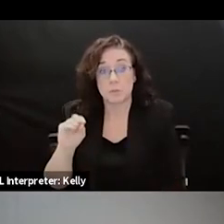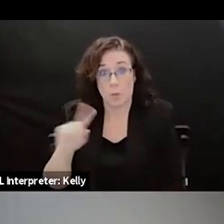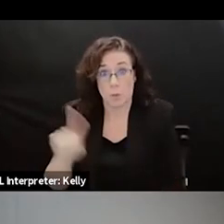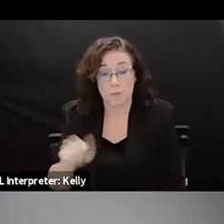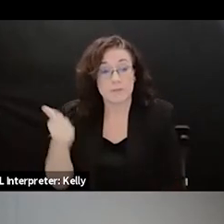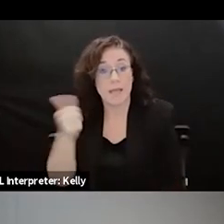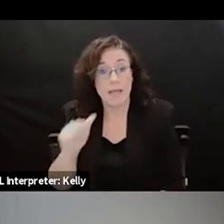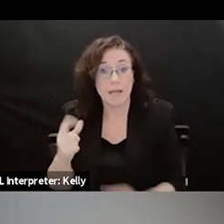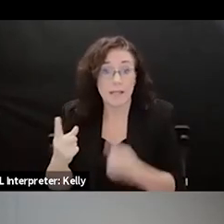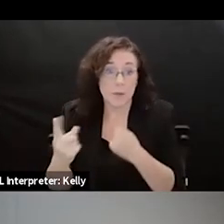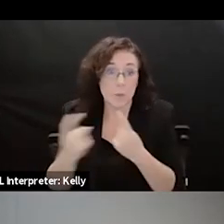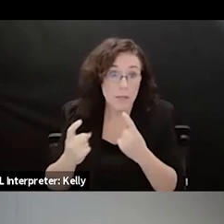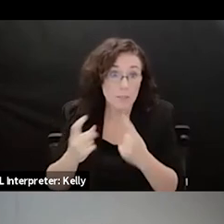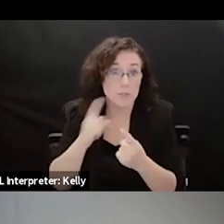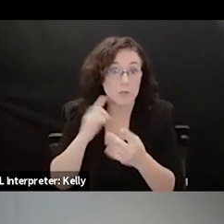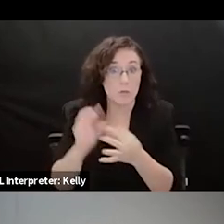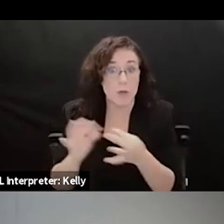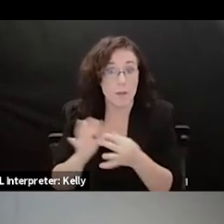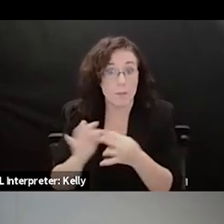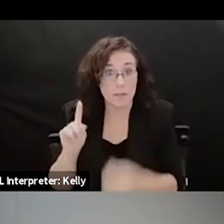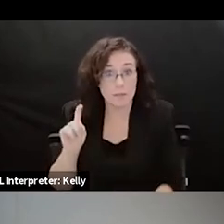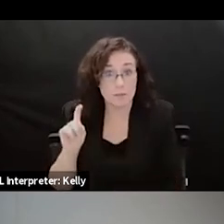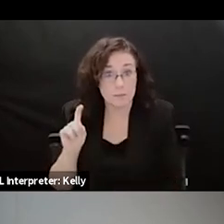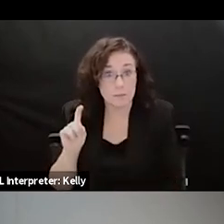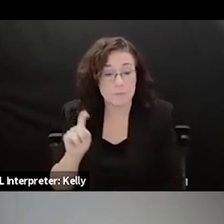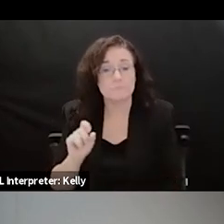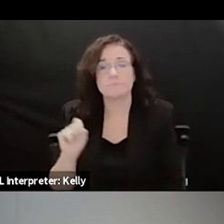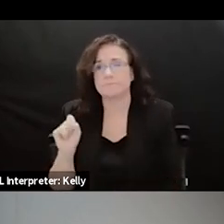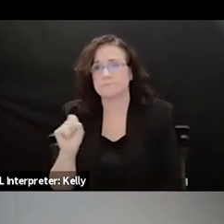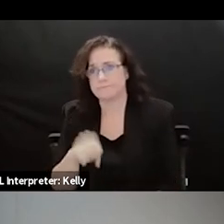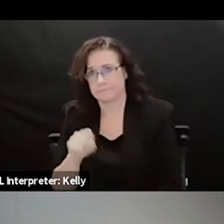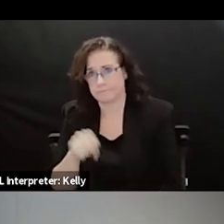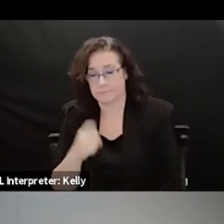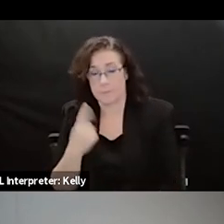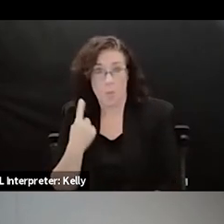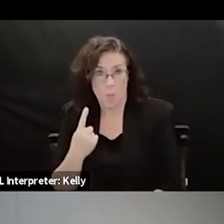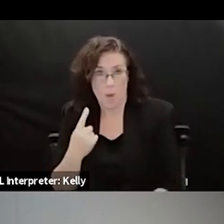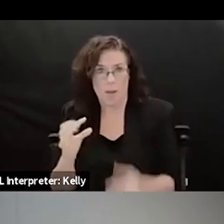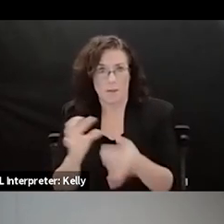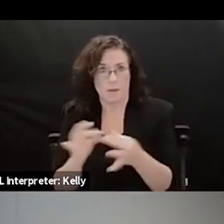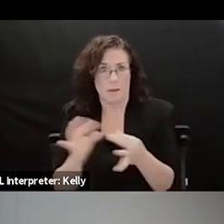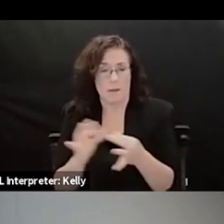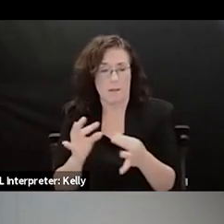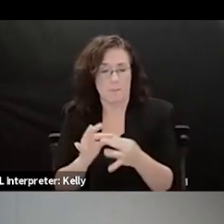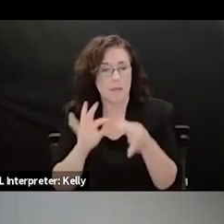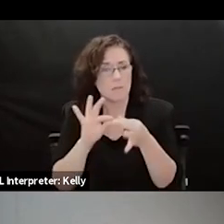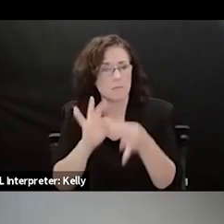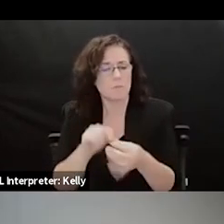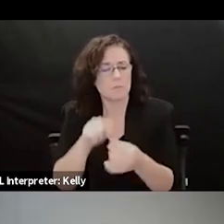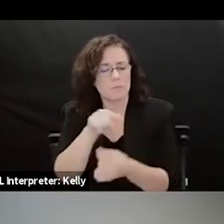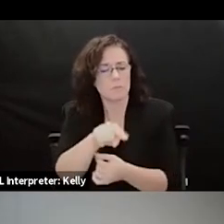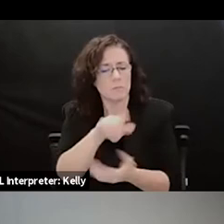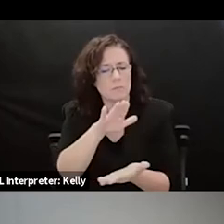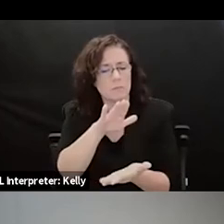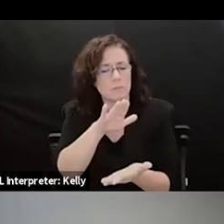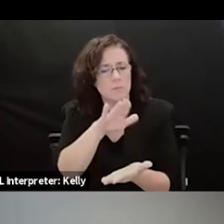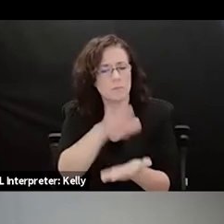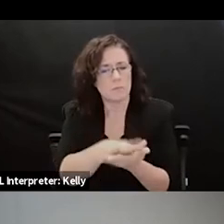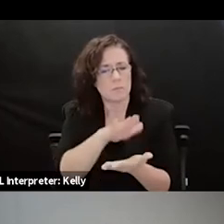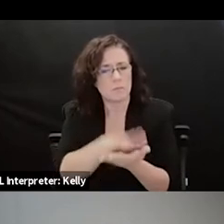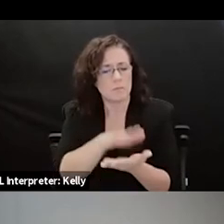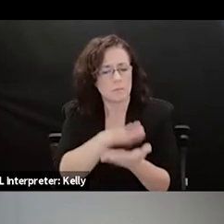um yes thank you the well the one comment i had was about the the schools these um